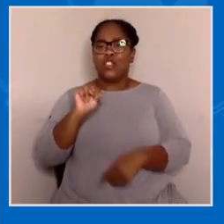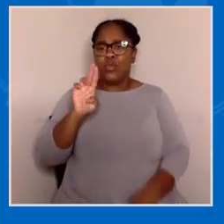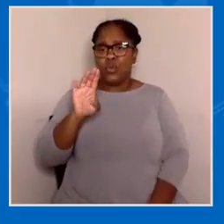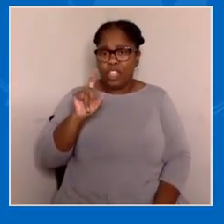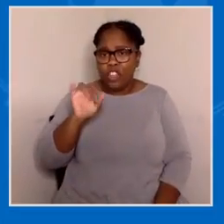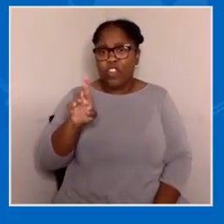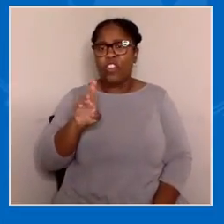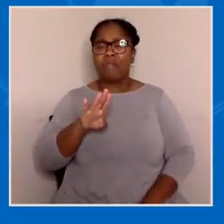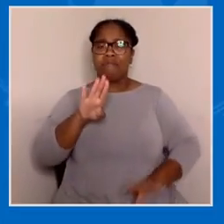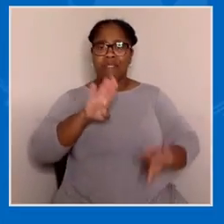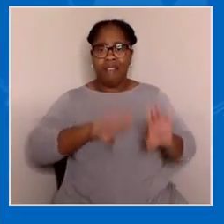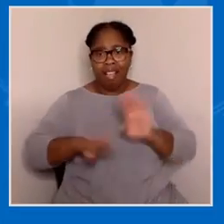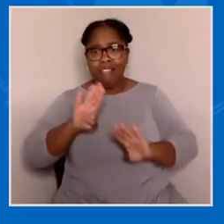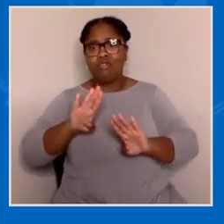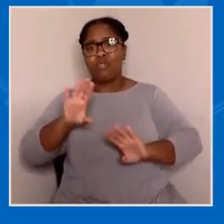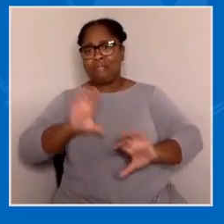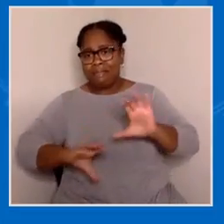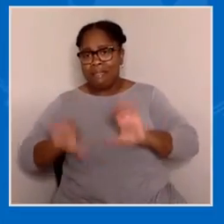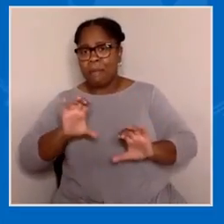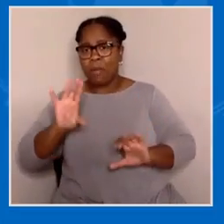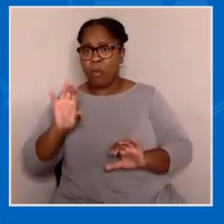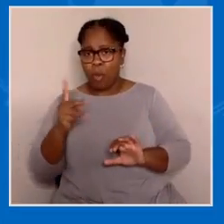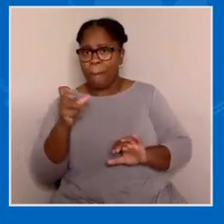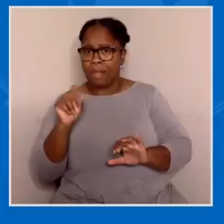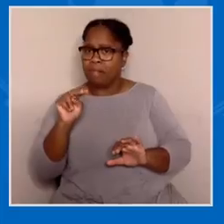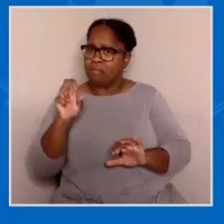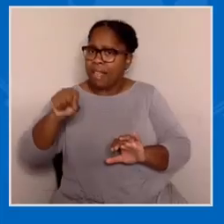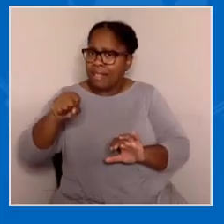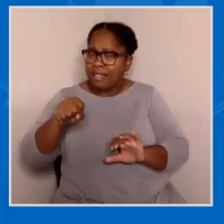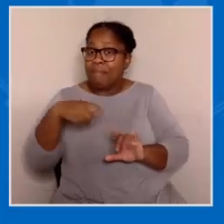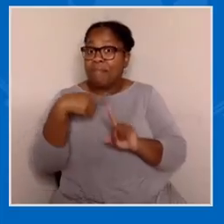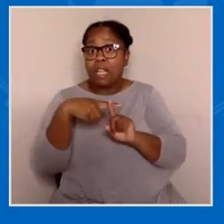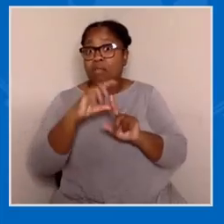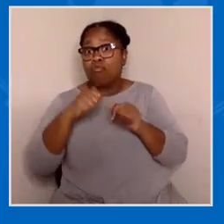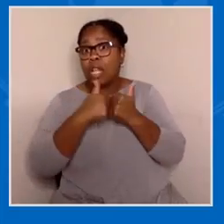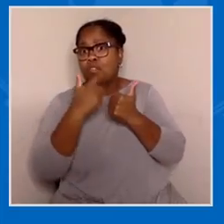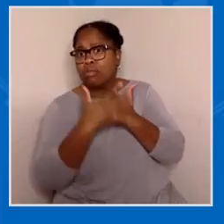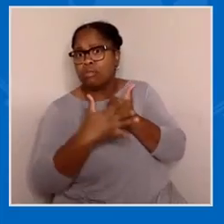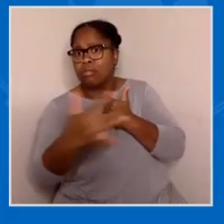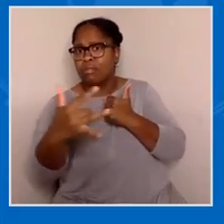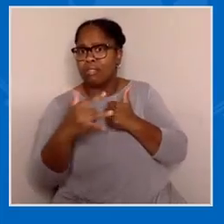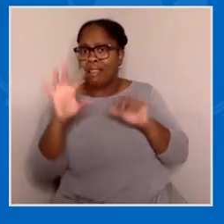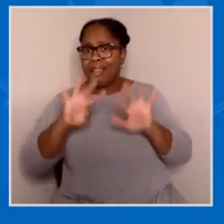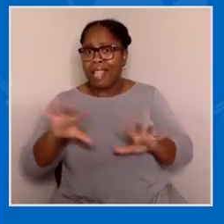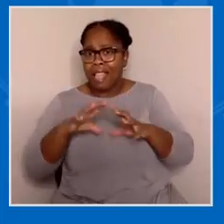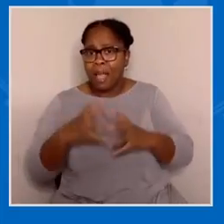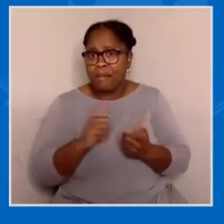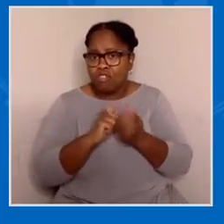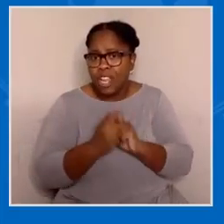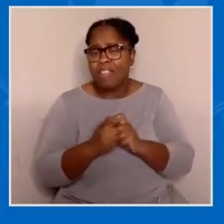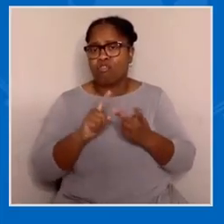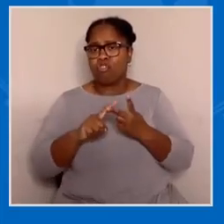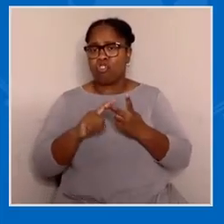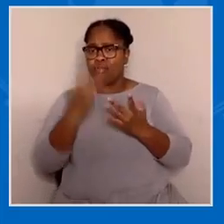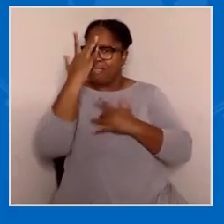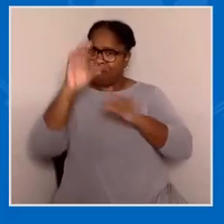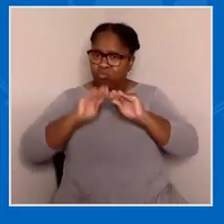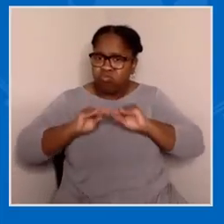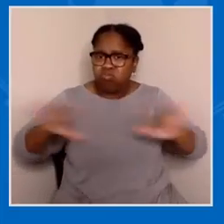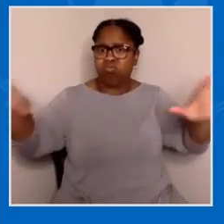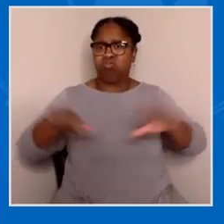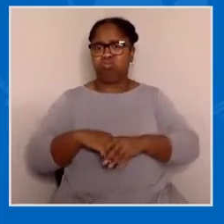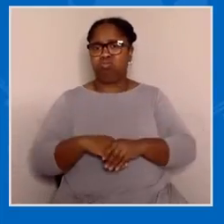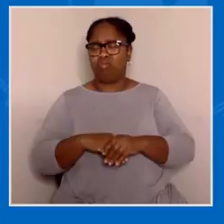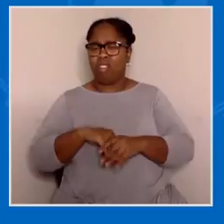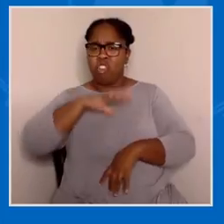weapons, but also those challenges that will define the next generation, from climate change to pandemics and corruption. And it